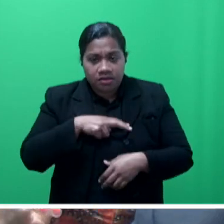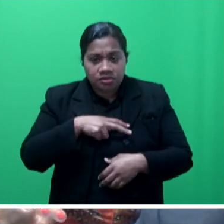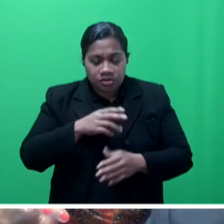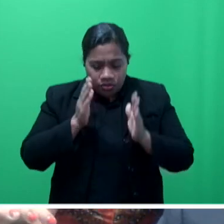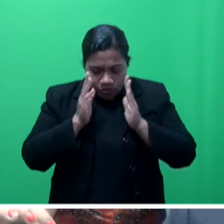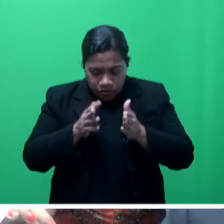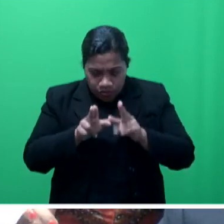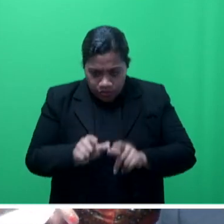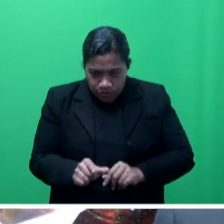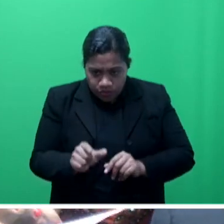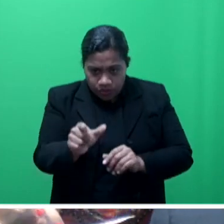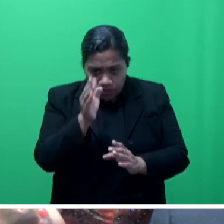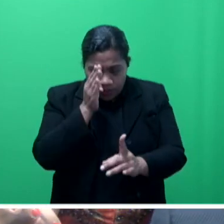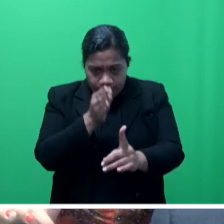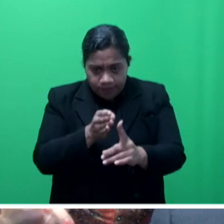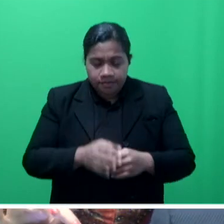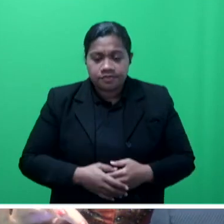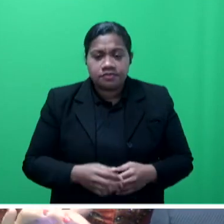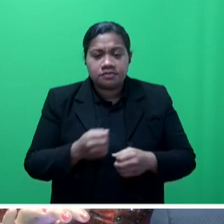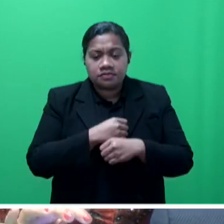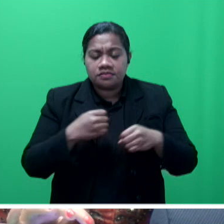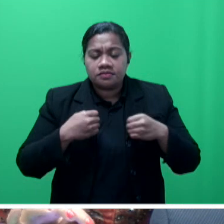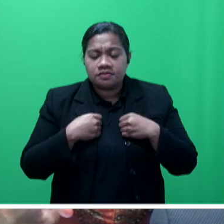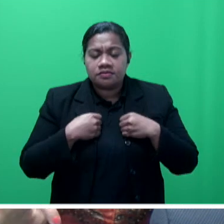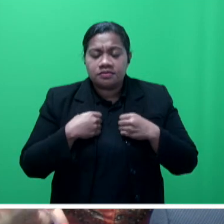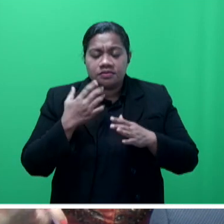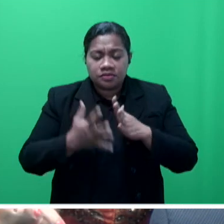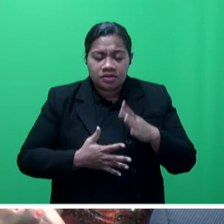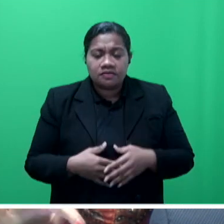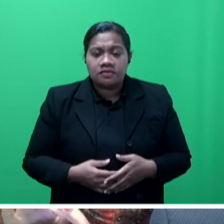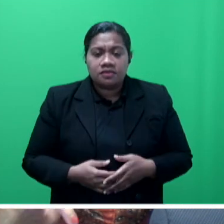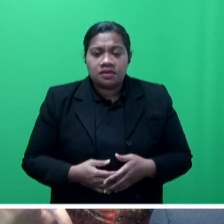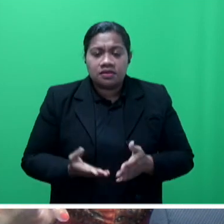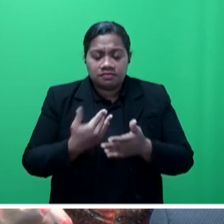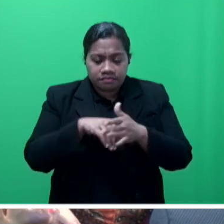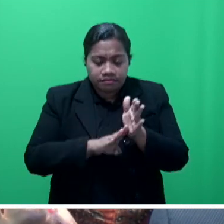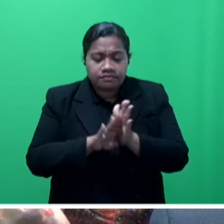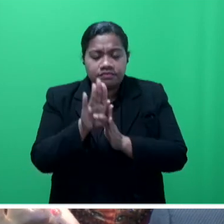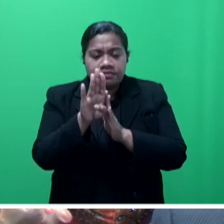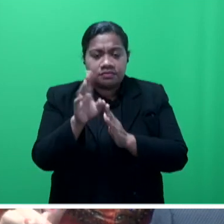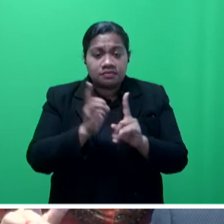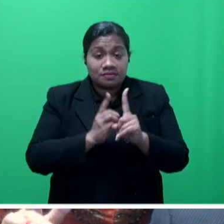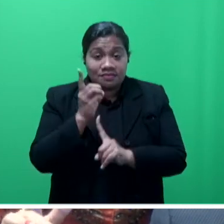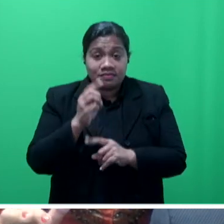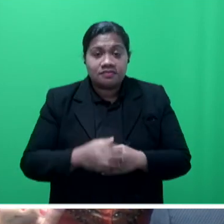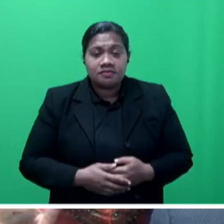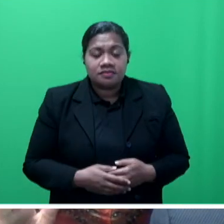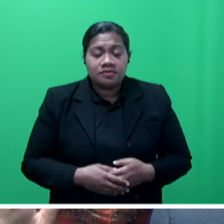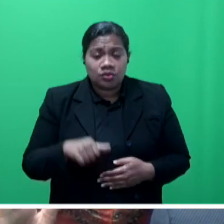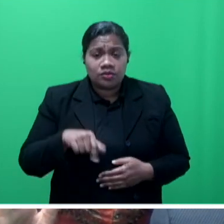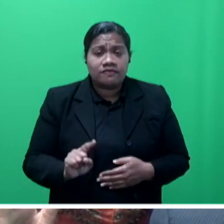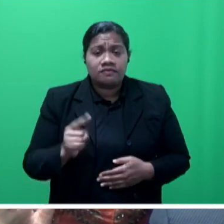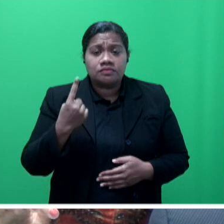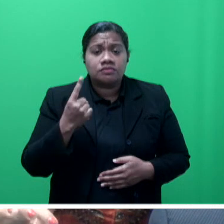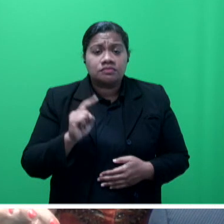and making our islands a case study in carbon neutrality and sustainable and resilient development. The NCFS, Mr. Speaker, integrates